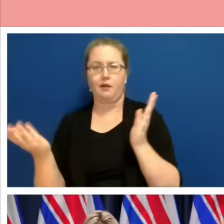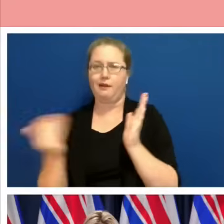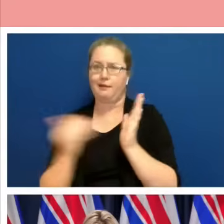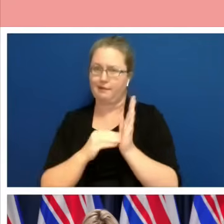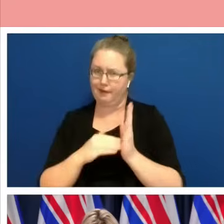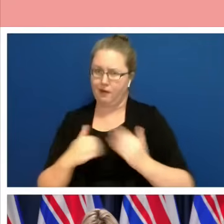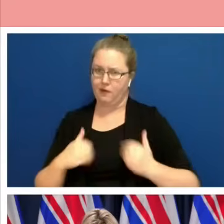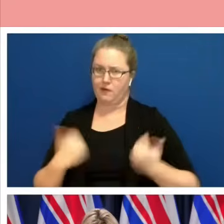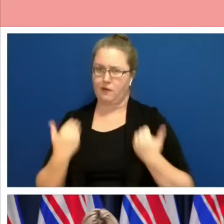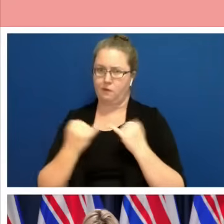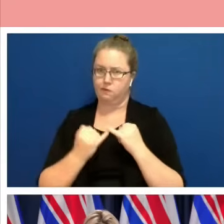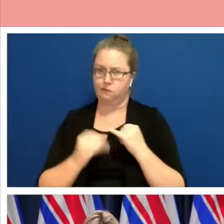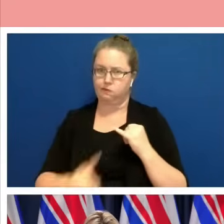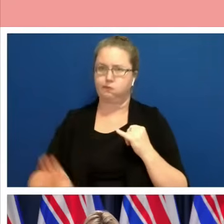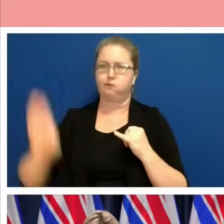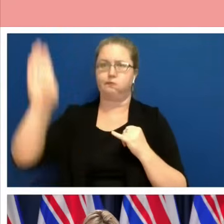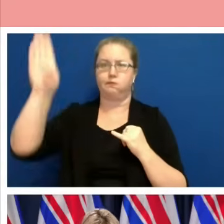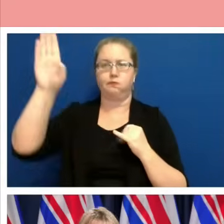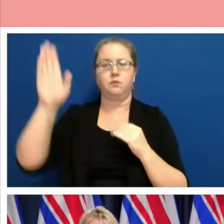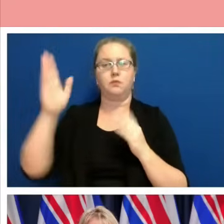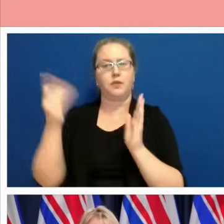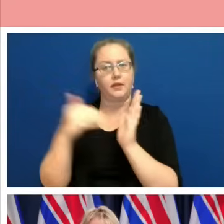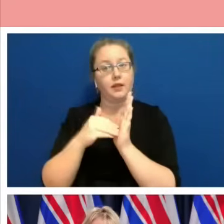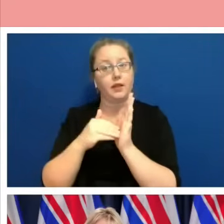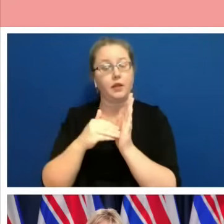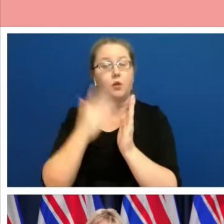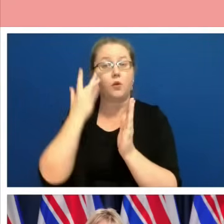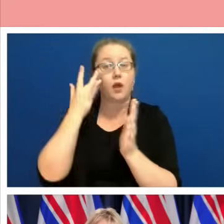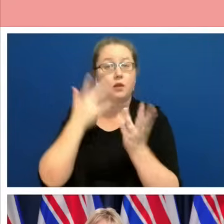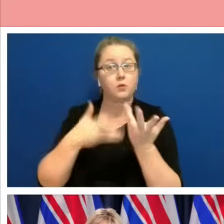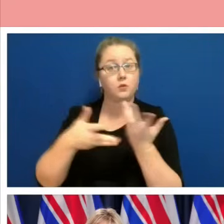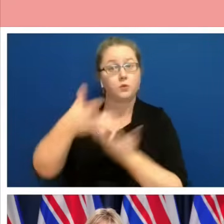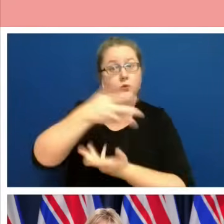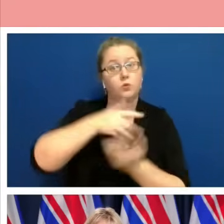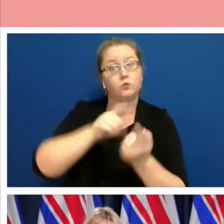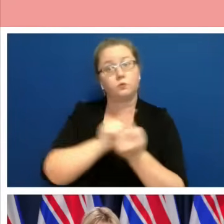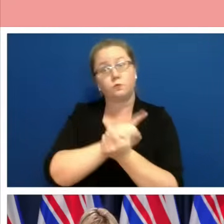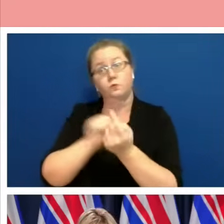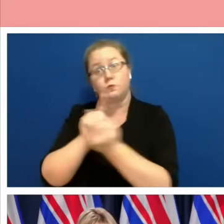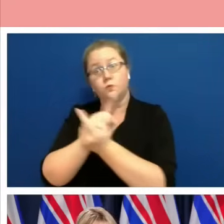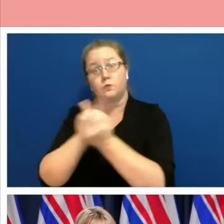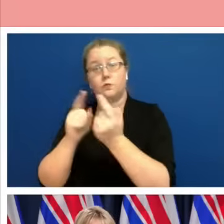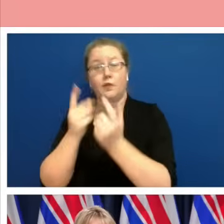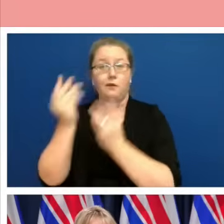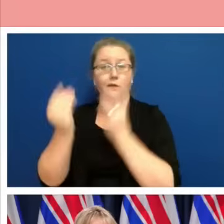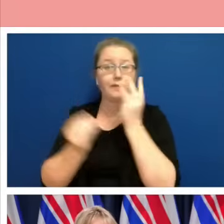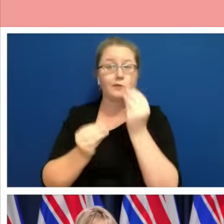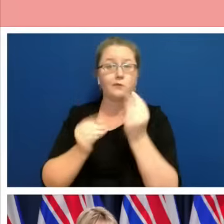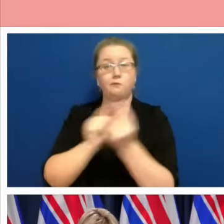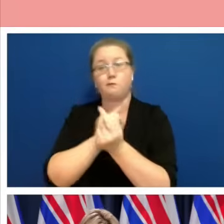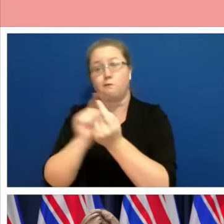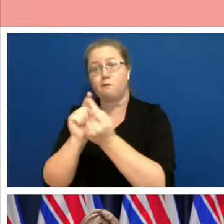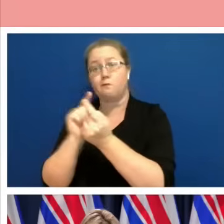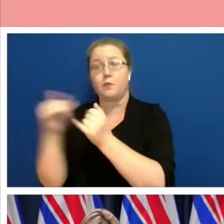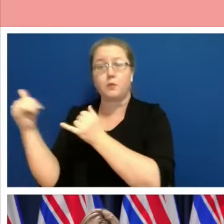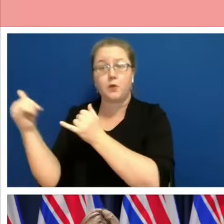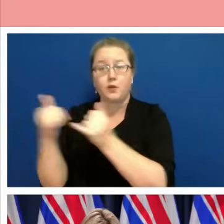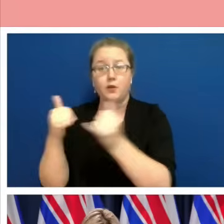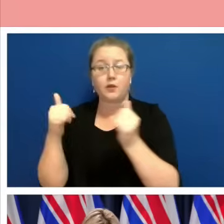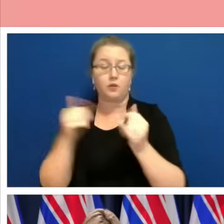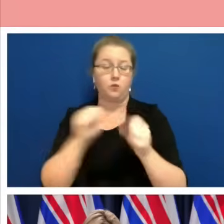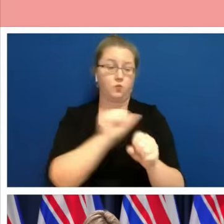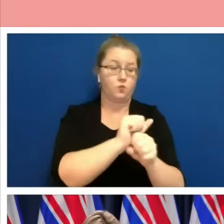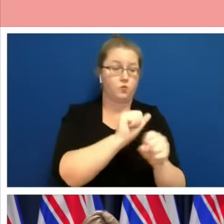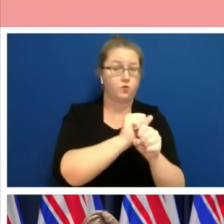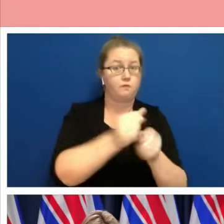again driving infection in the province, whether it's through social interactions primarily, whether it's through work